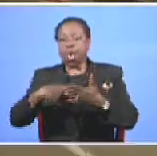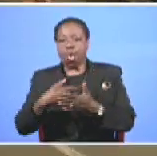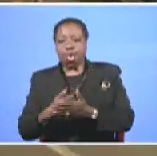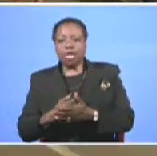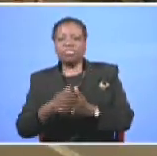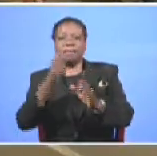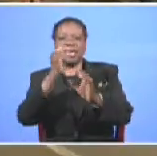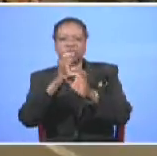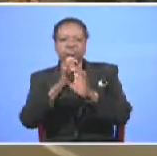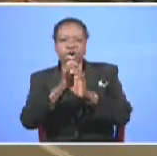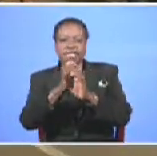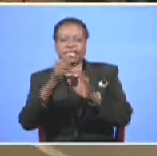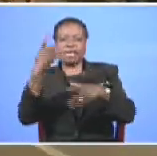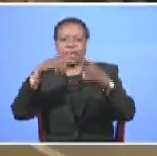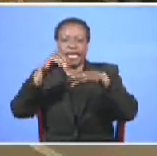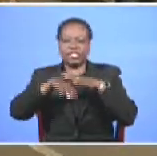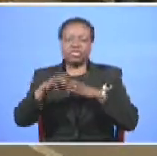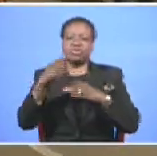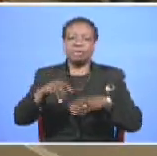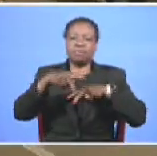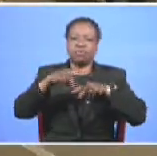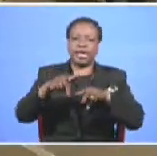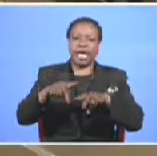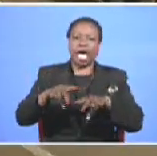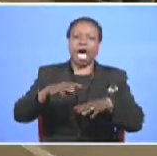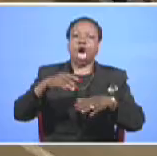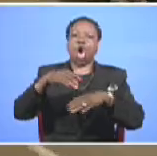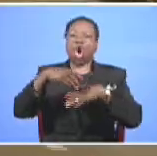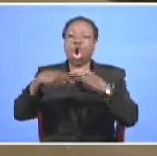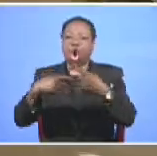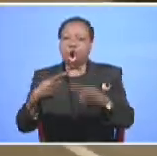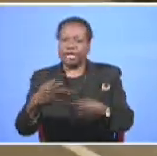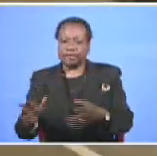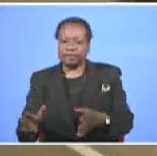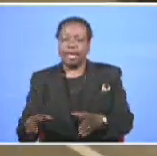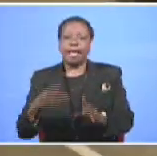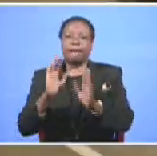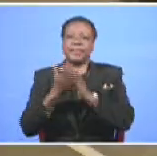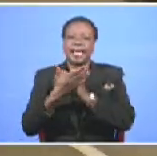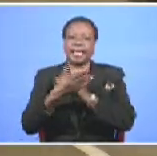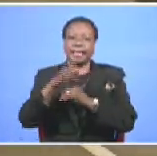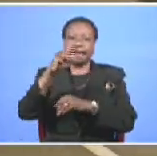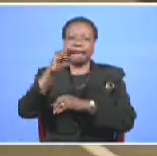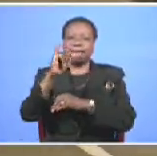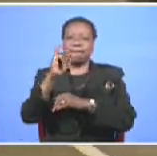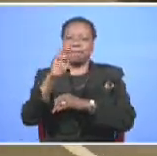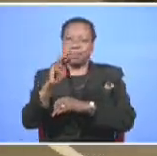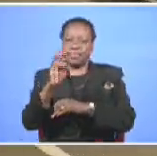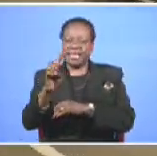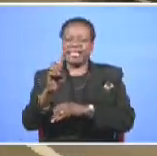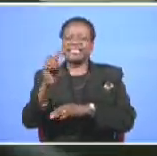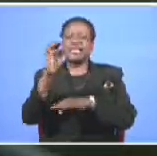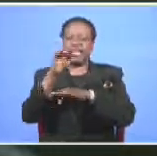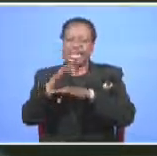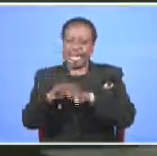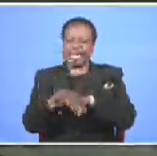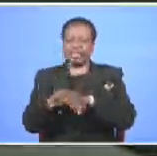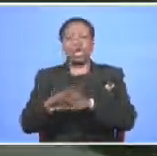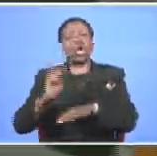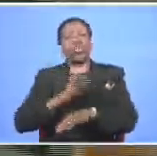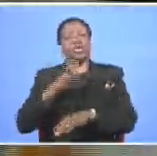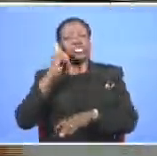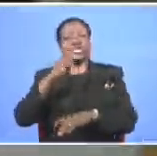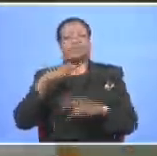parade tonight, they are gone by midnight to the east side of Elizabeth Avenue. We should have had a smooth parade Boxing